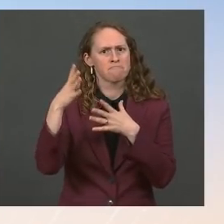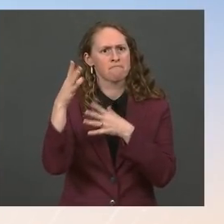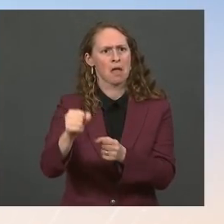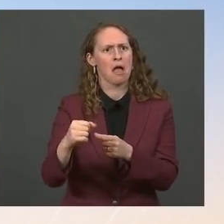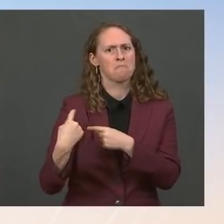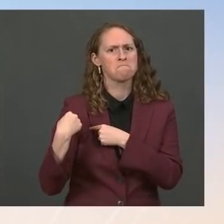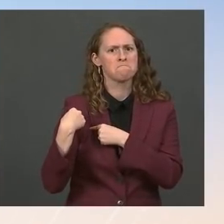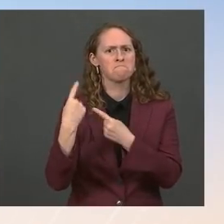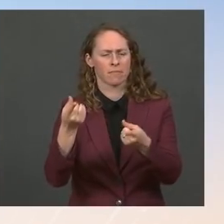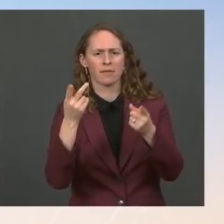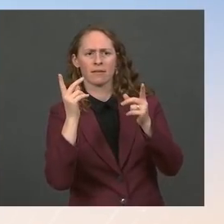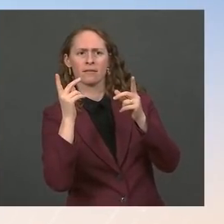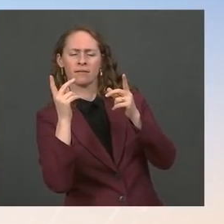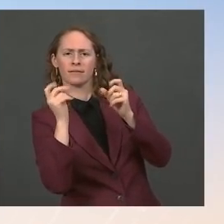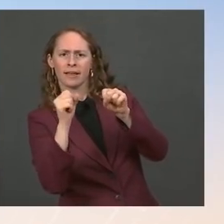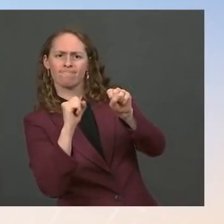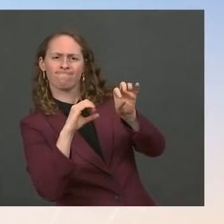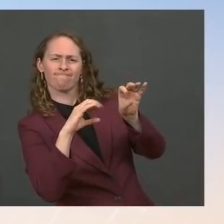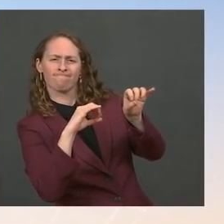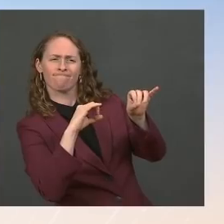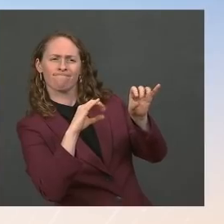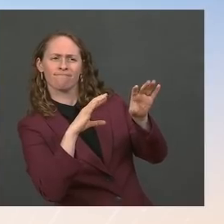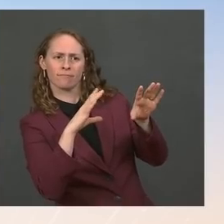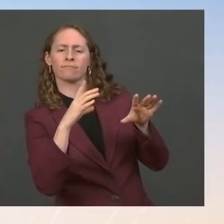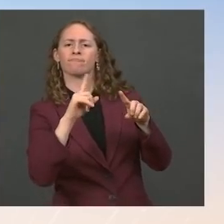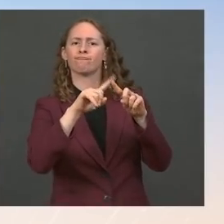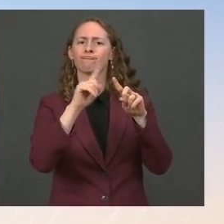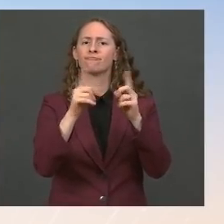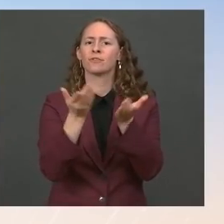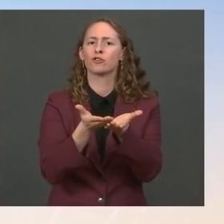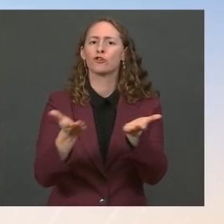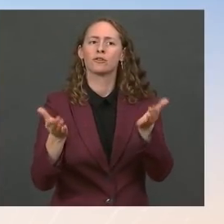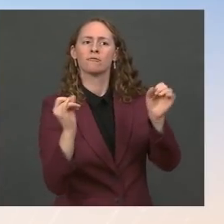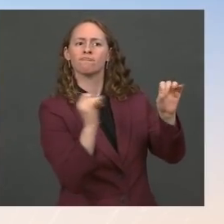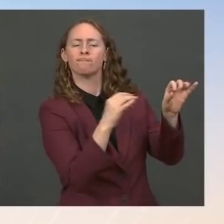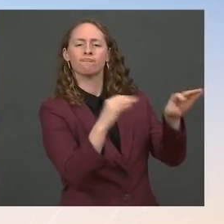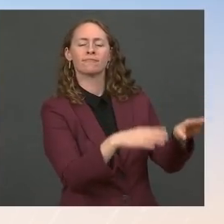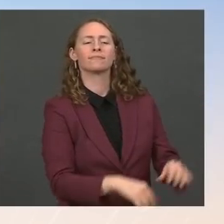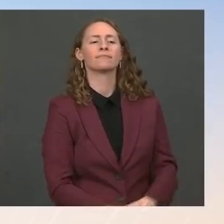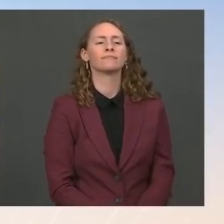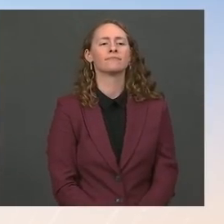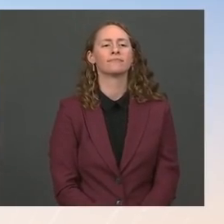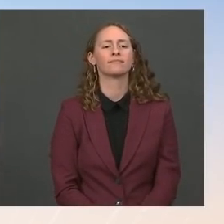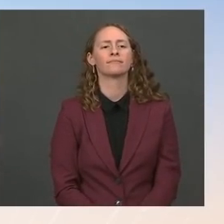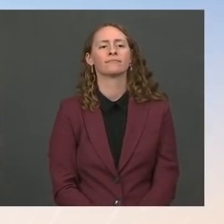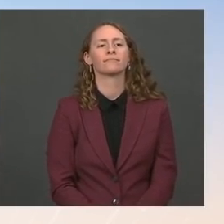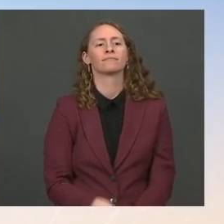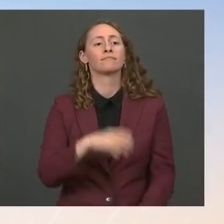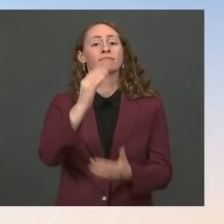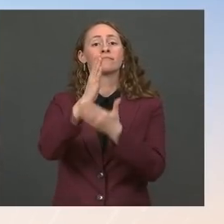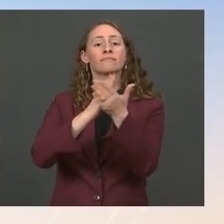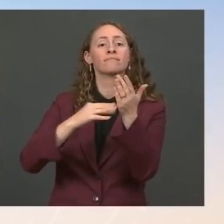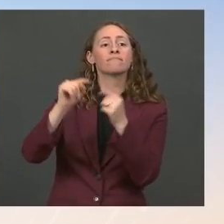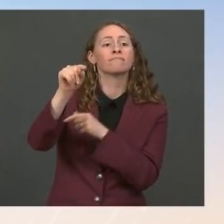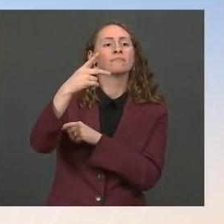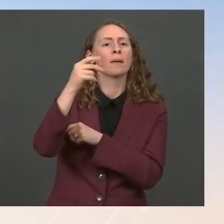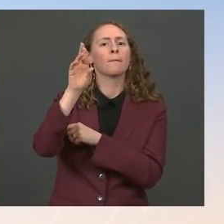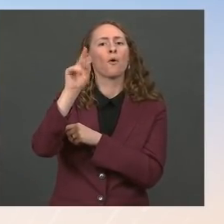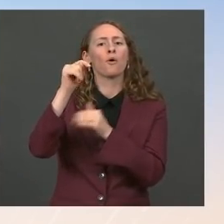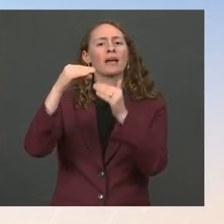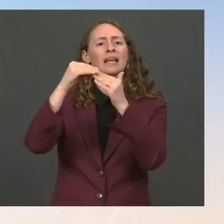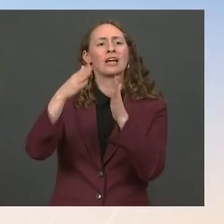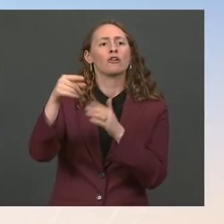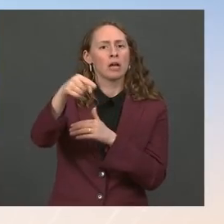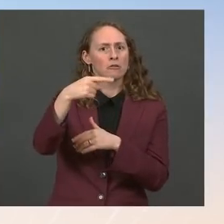of goods, as is evidenced by the progress made by some of the port leaders over the course of the last couple of days. Go ahead. Thanks,